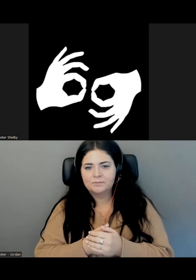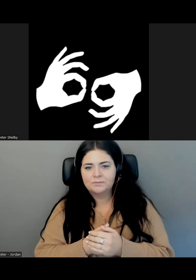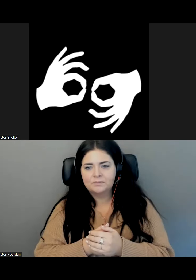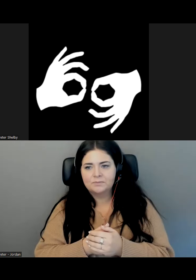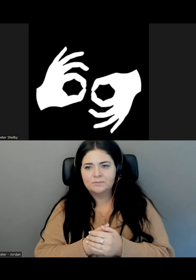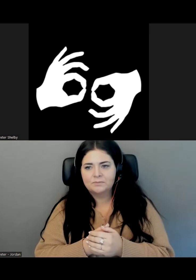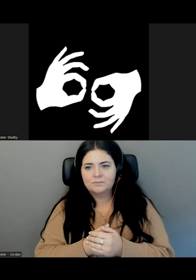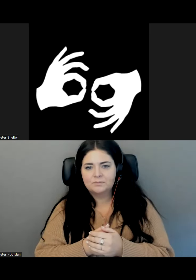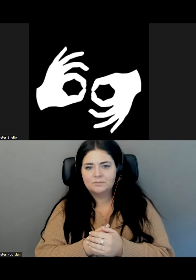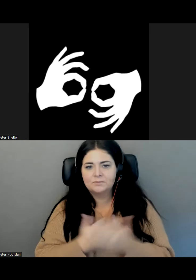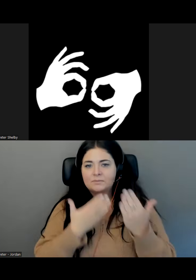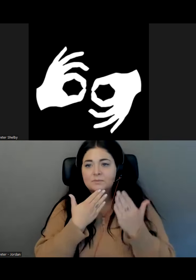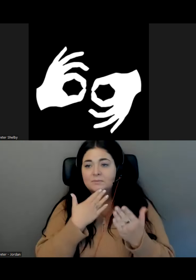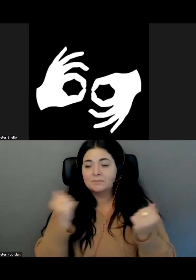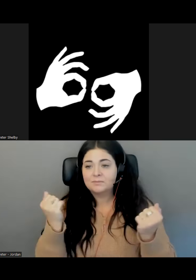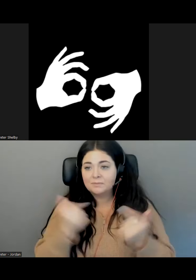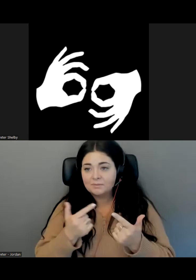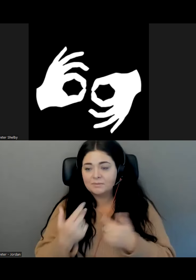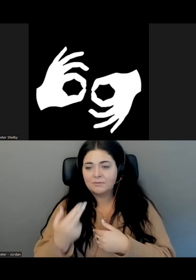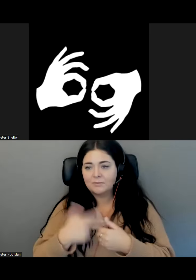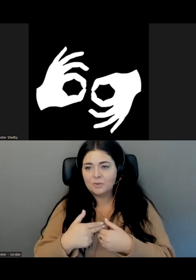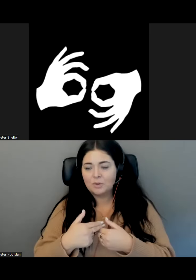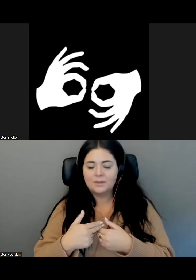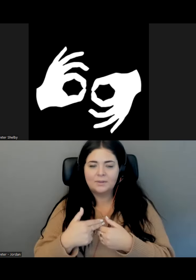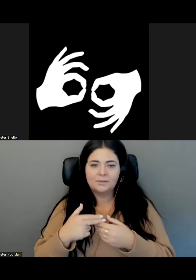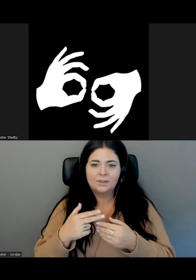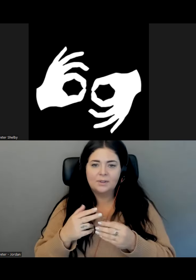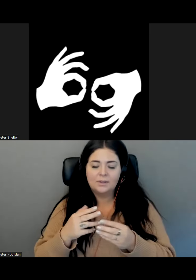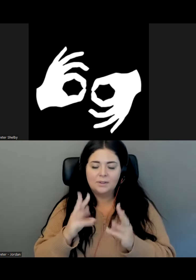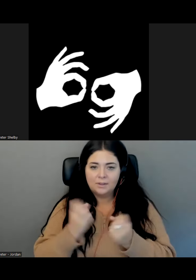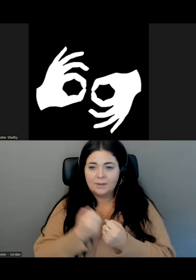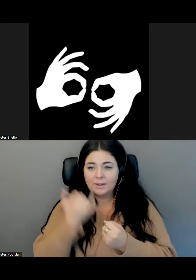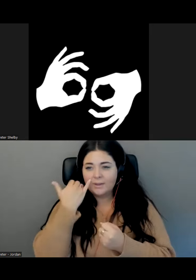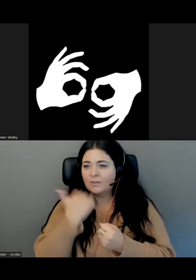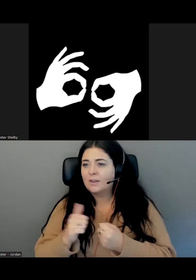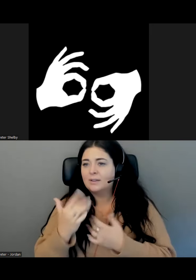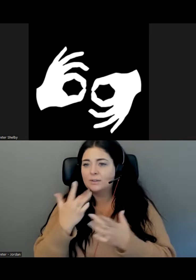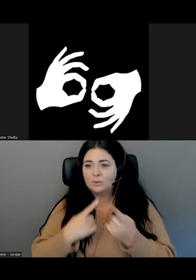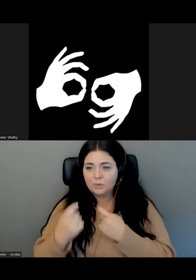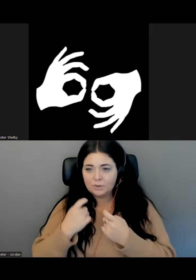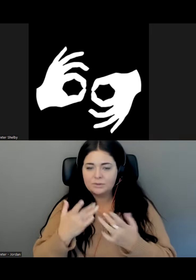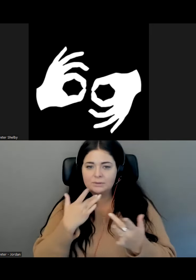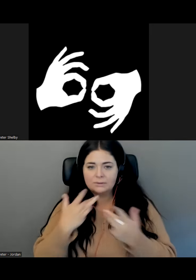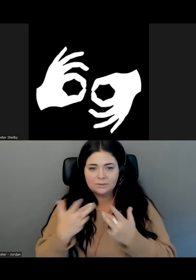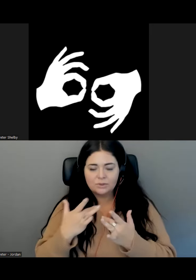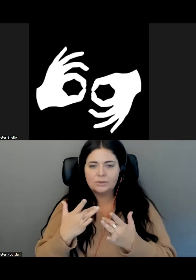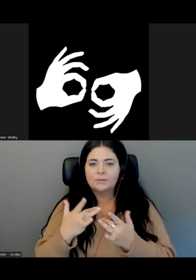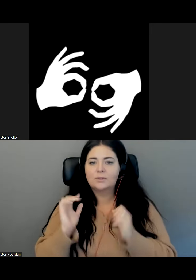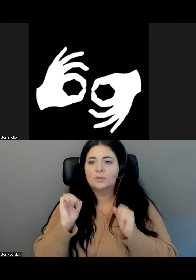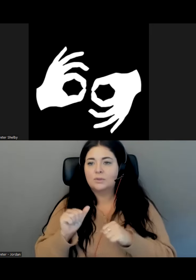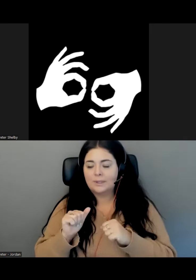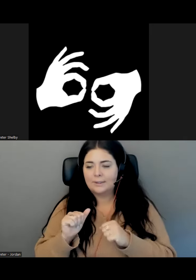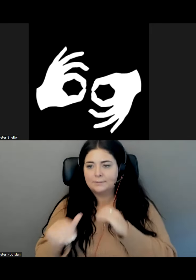I would like to thank everybody for joining the call. If you have any questions or concerns, please don't hesitate to reach out to Seniors